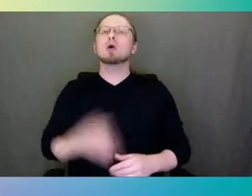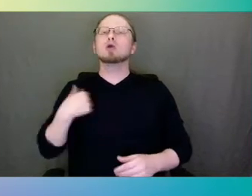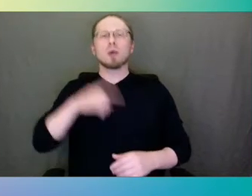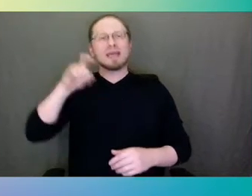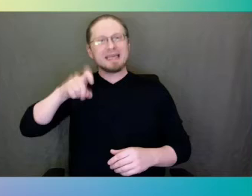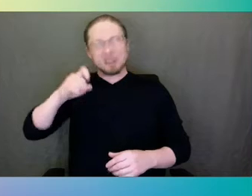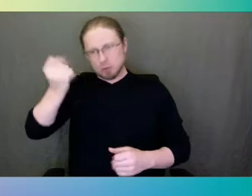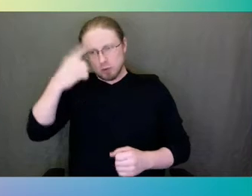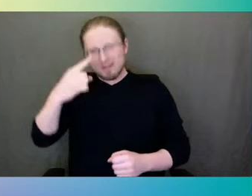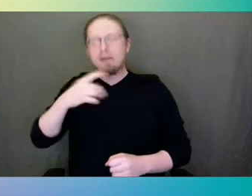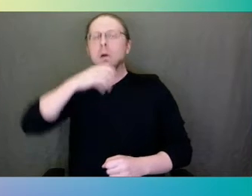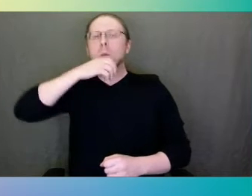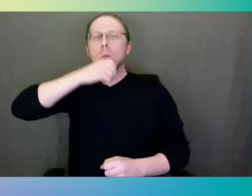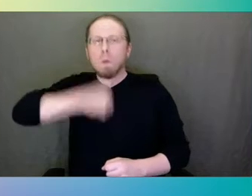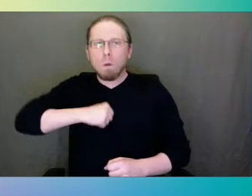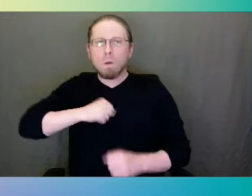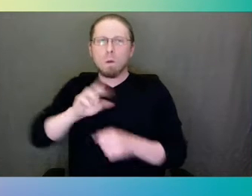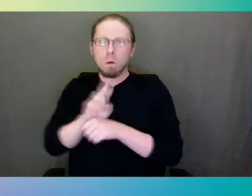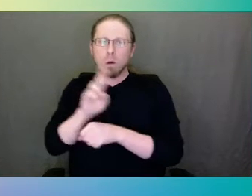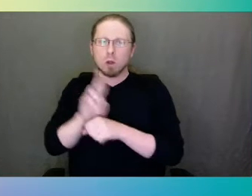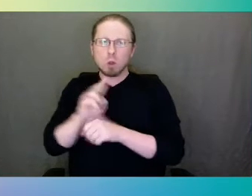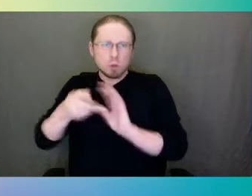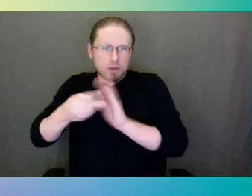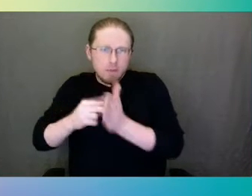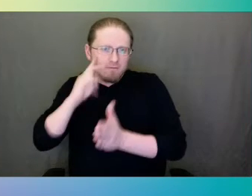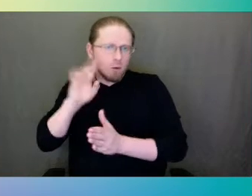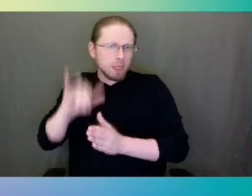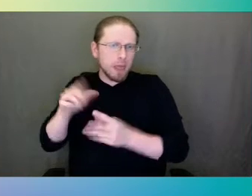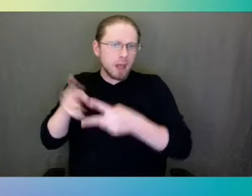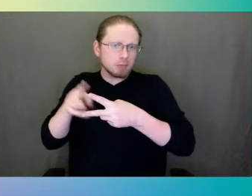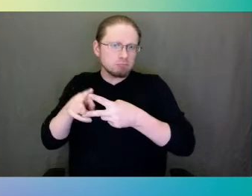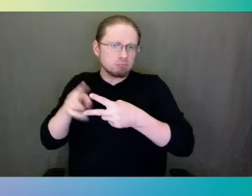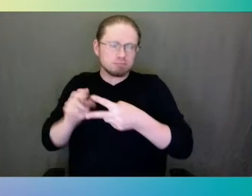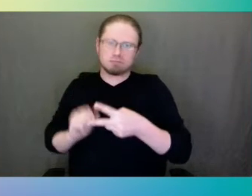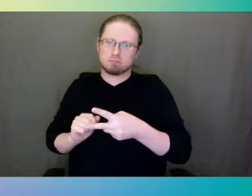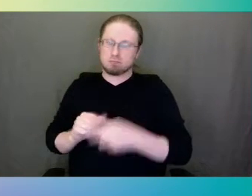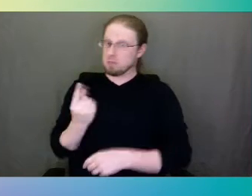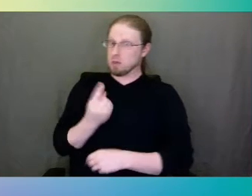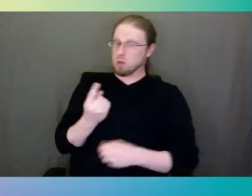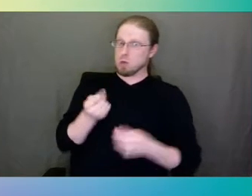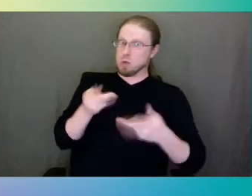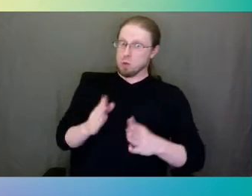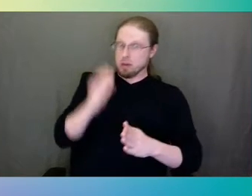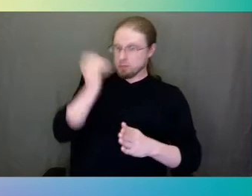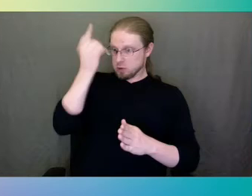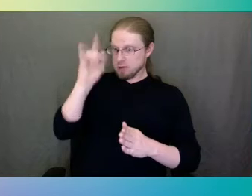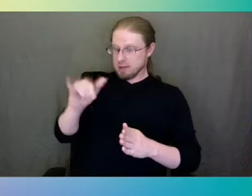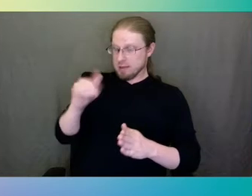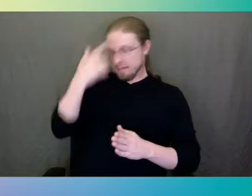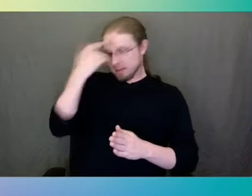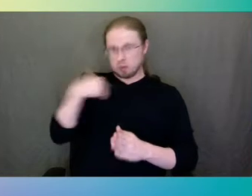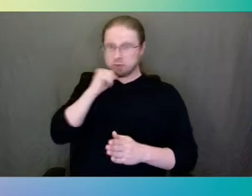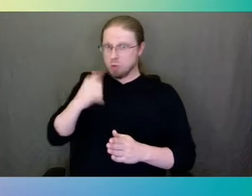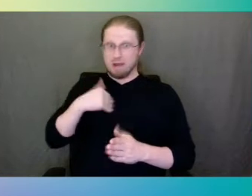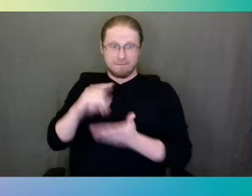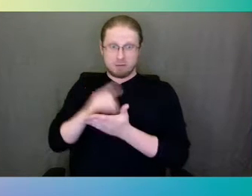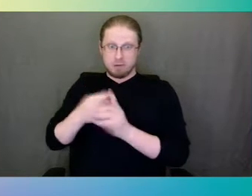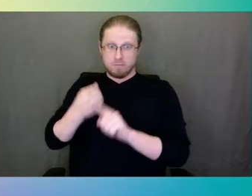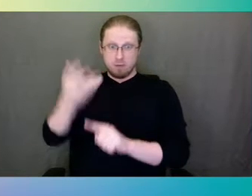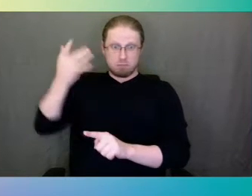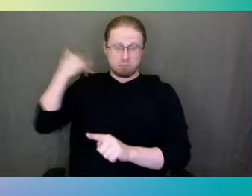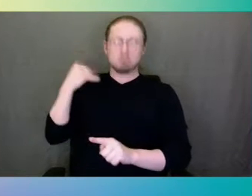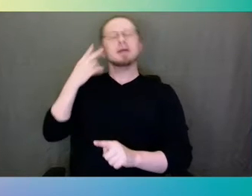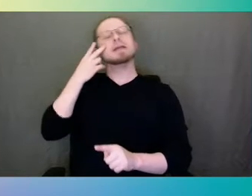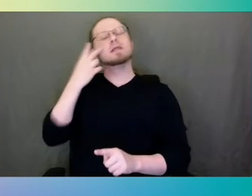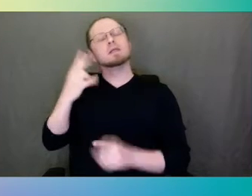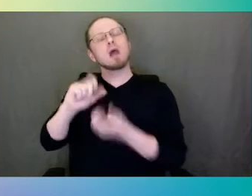two words. And the only option, since we don't have any first century dictionaries, would be to see how these words were positioned